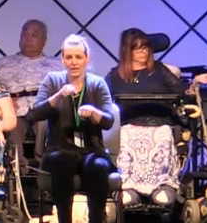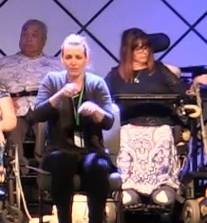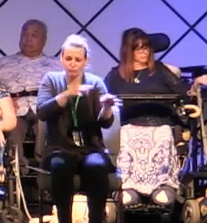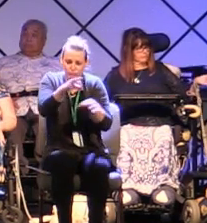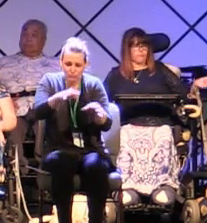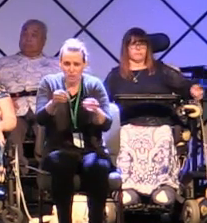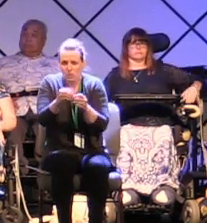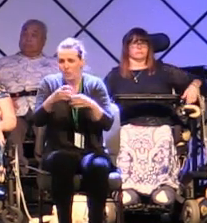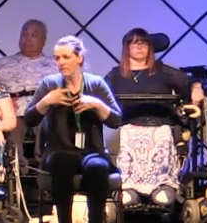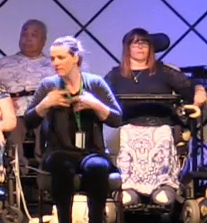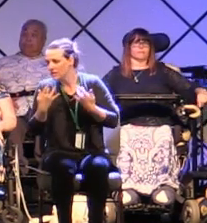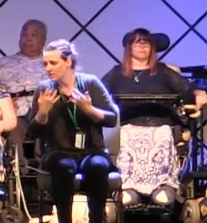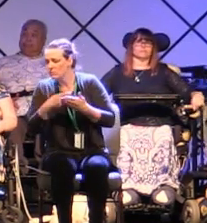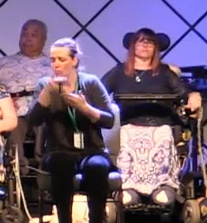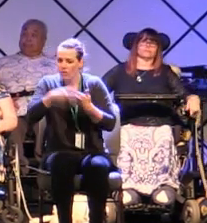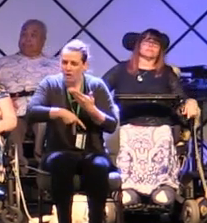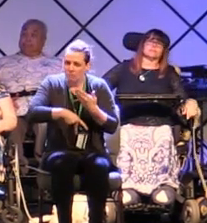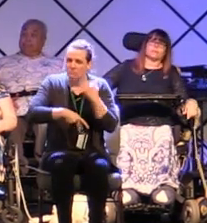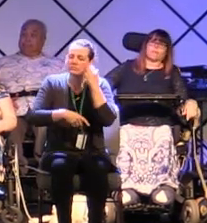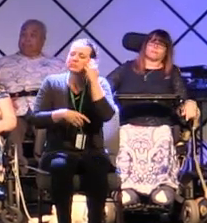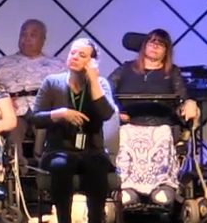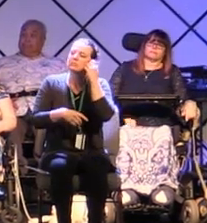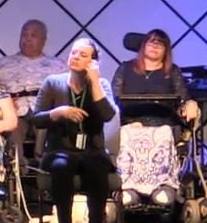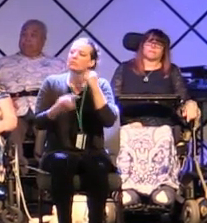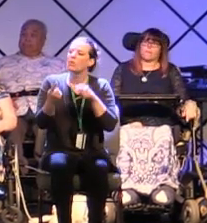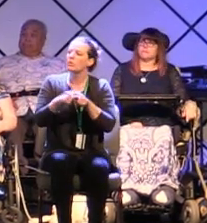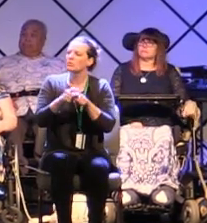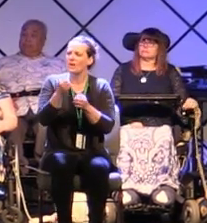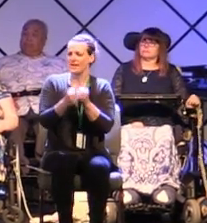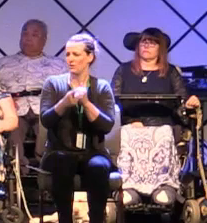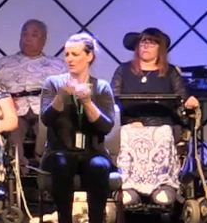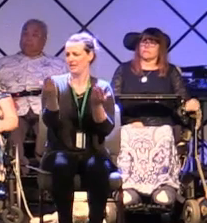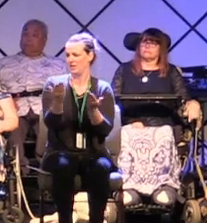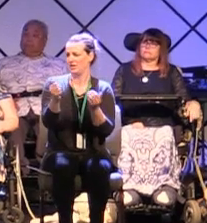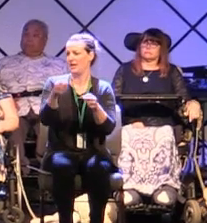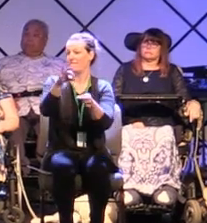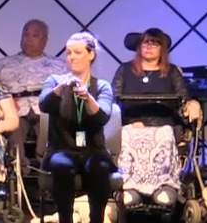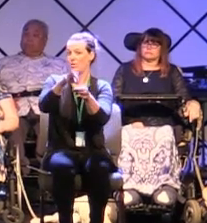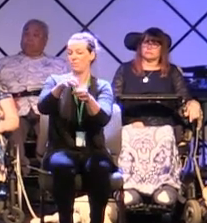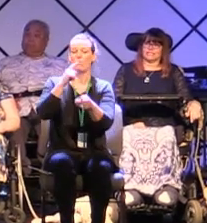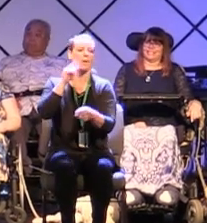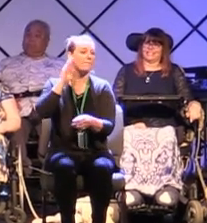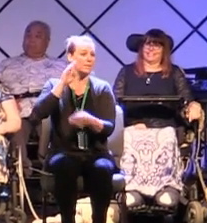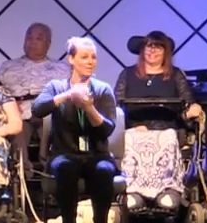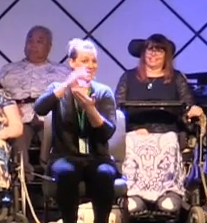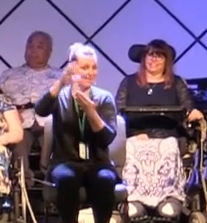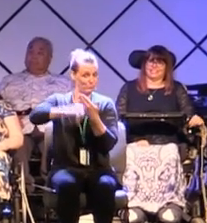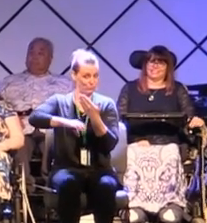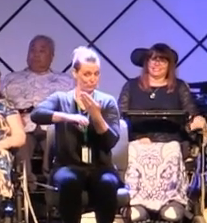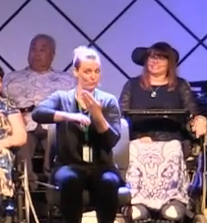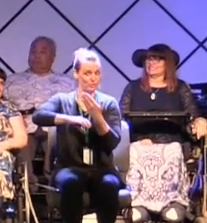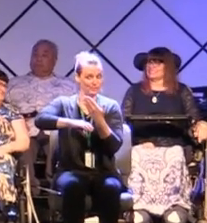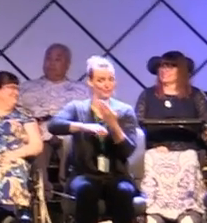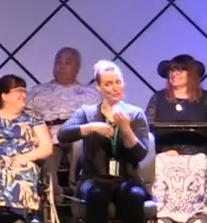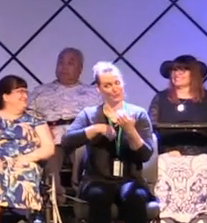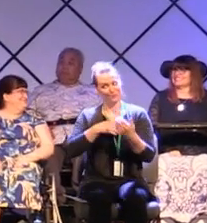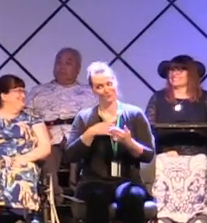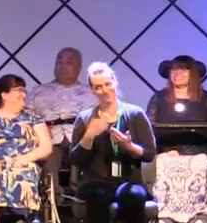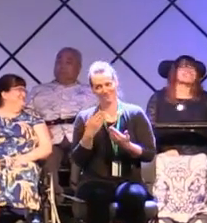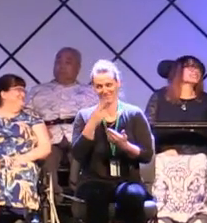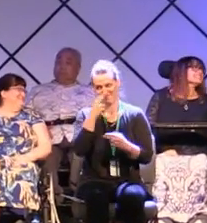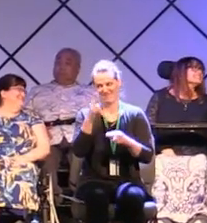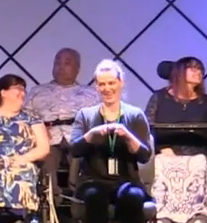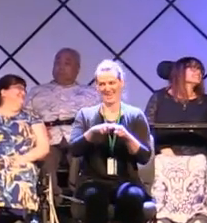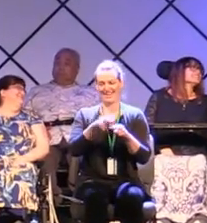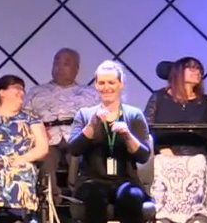events that we have. Also, anybody here can vote for the puppy calendar cover, which is super fun.